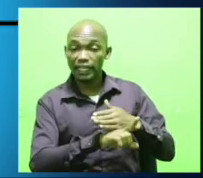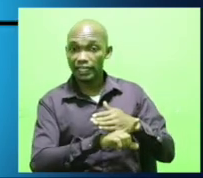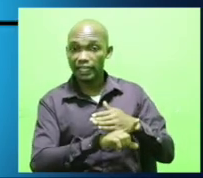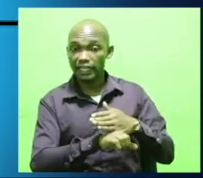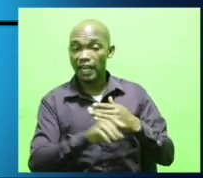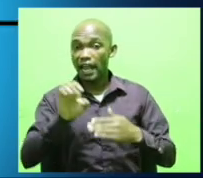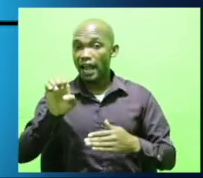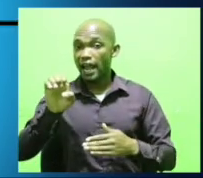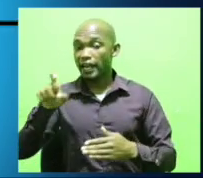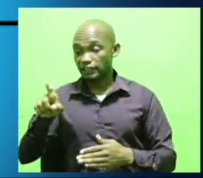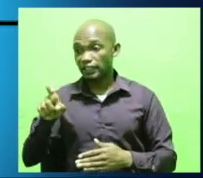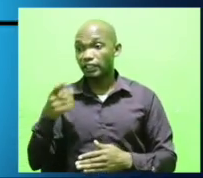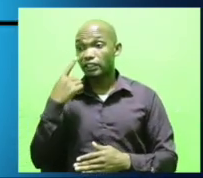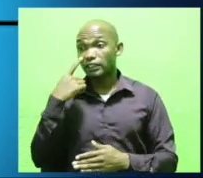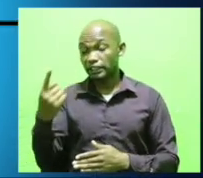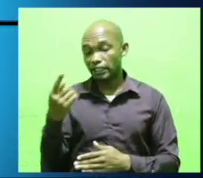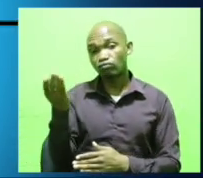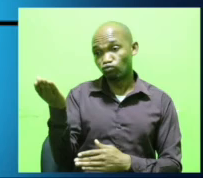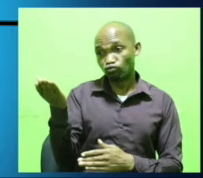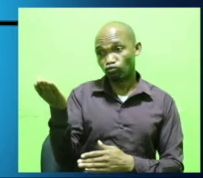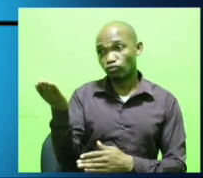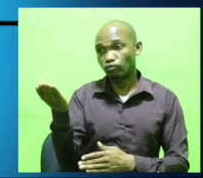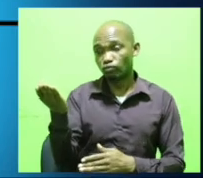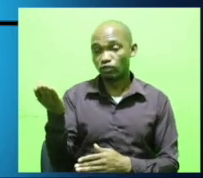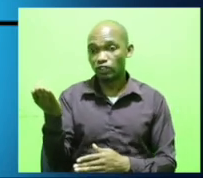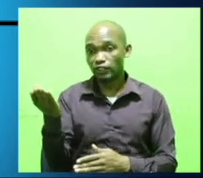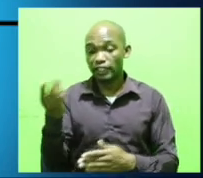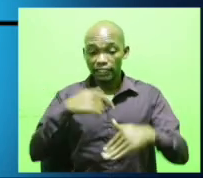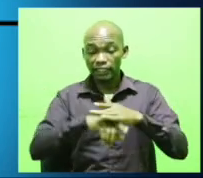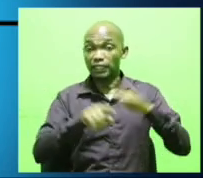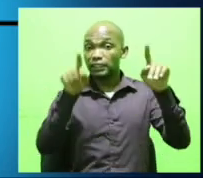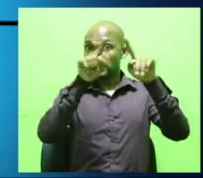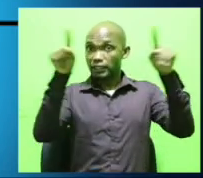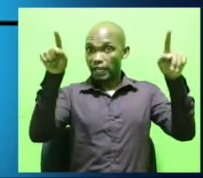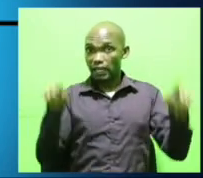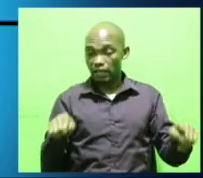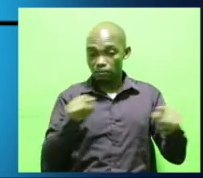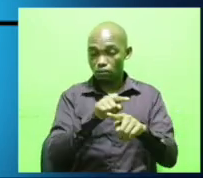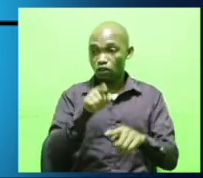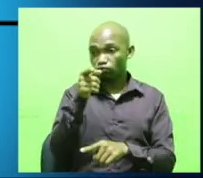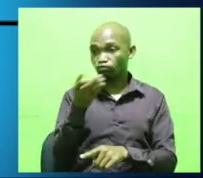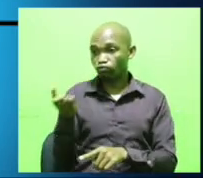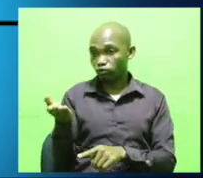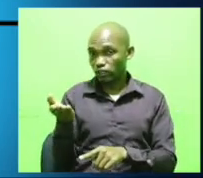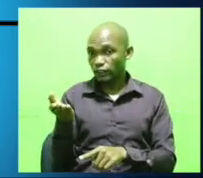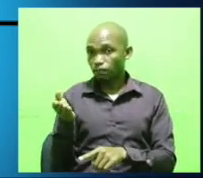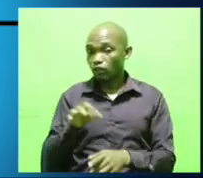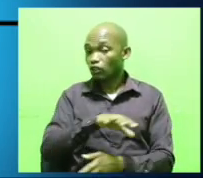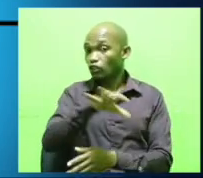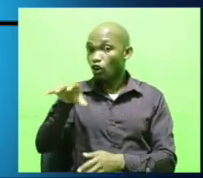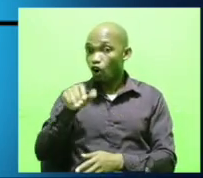screen. From this table, we see that not all the oxygen we breathe in is used in the